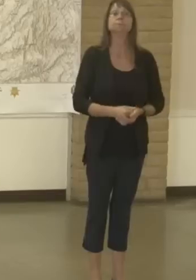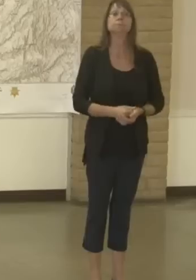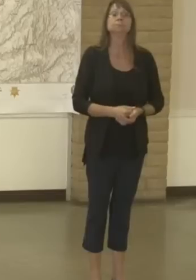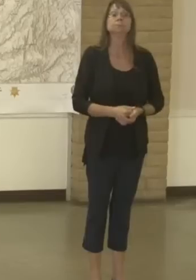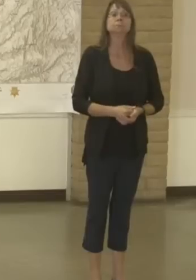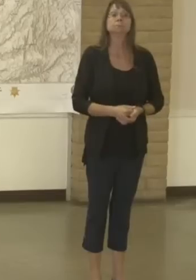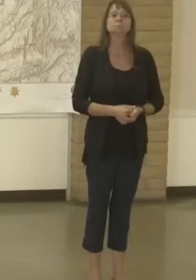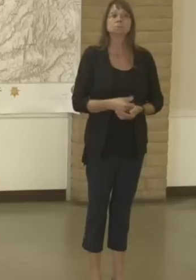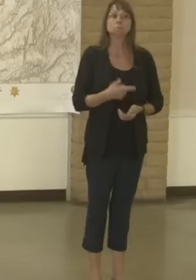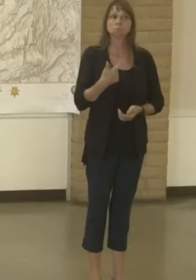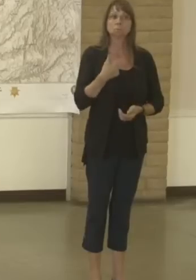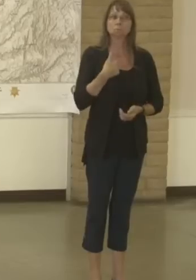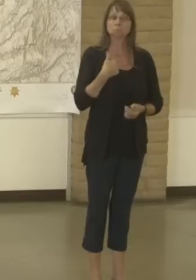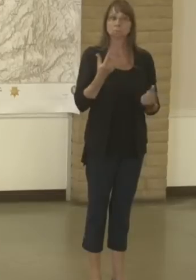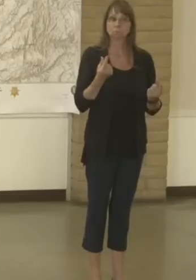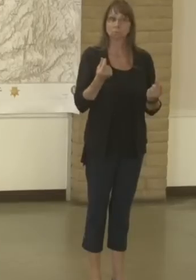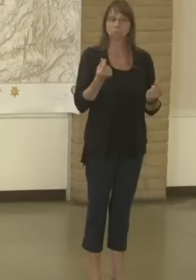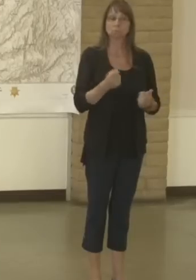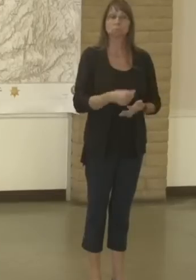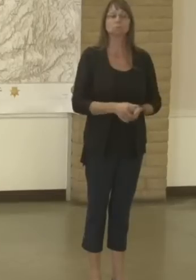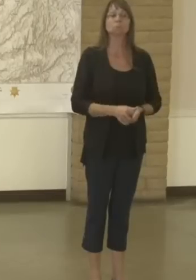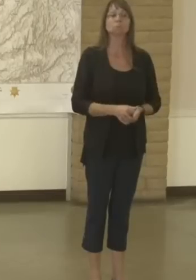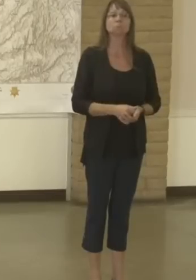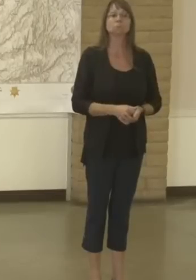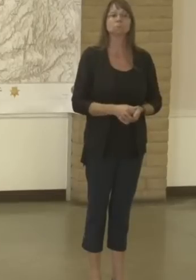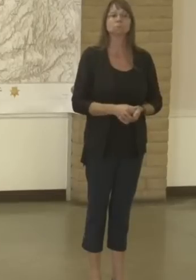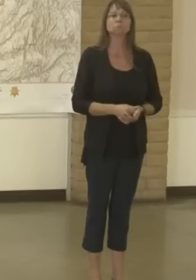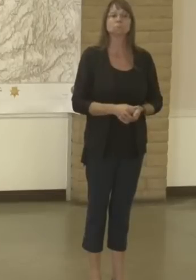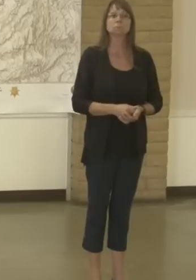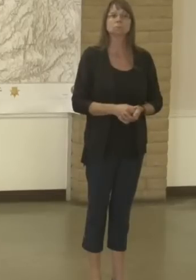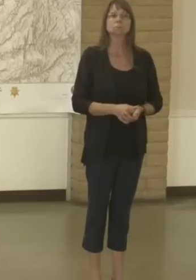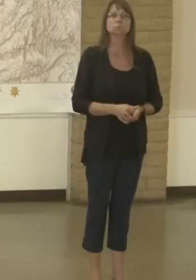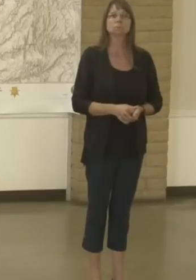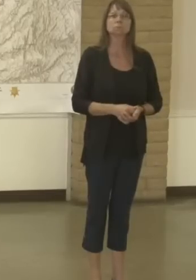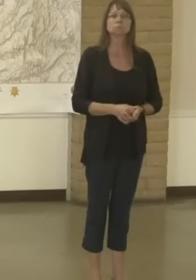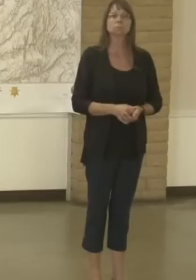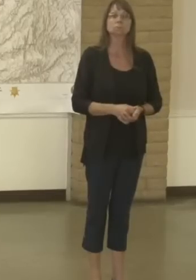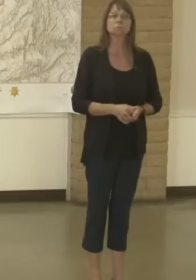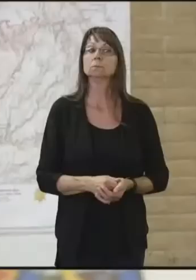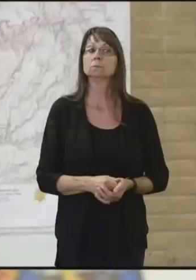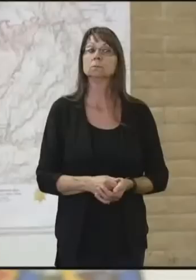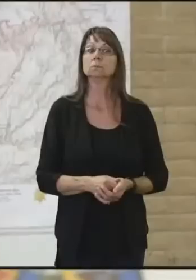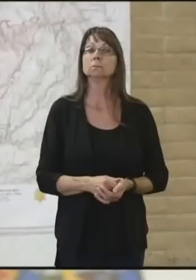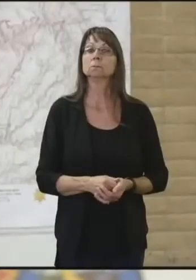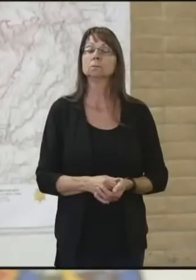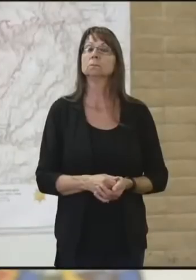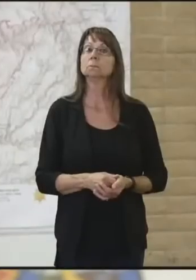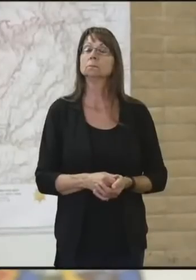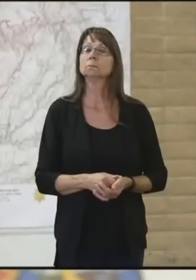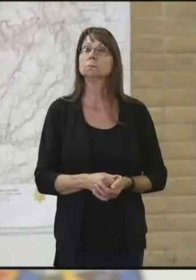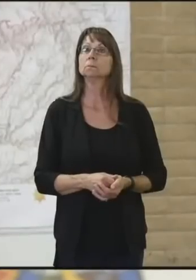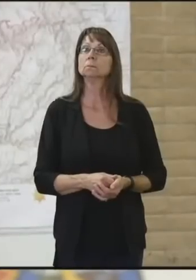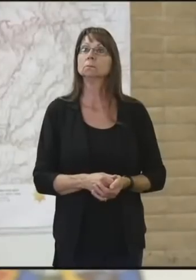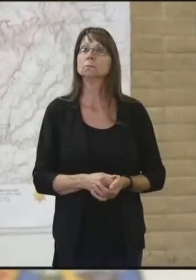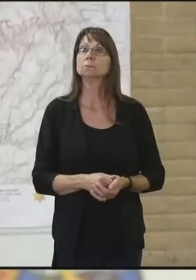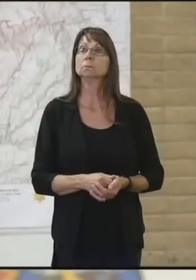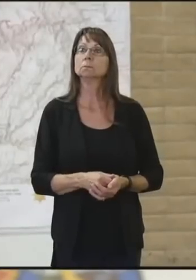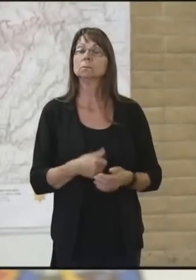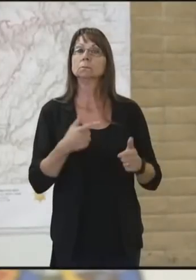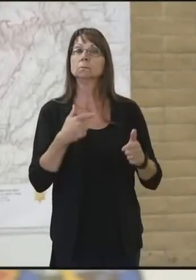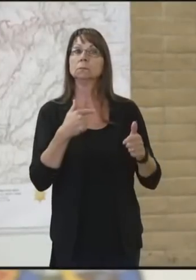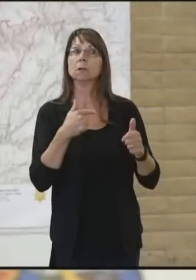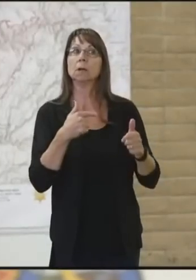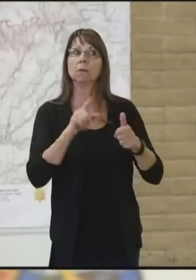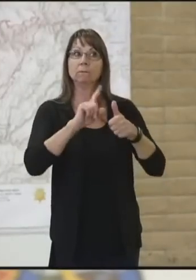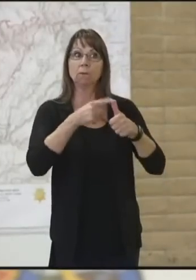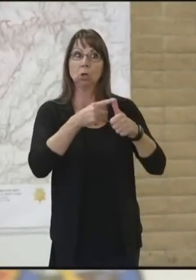is I will address the specific discipline. I'll let the media give their first